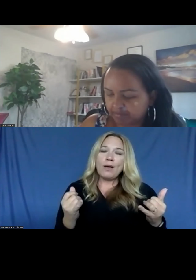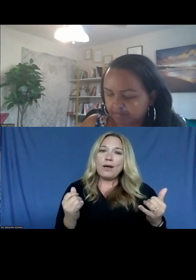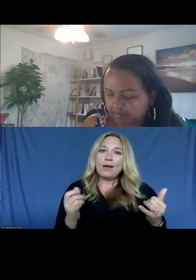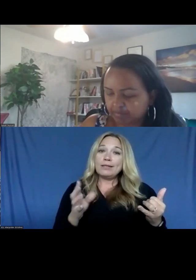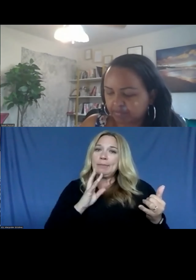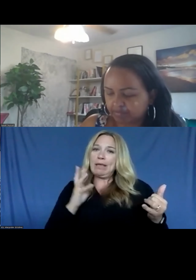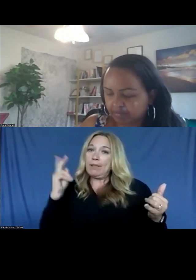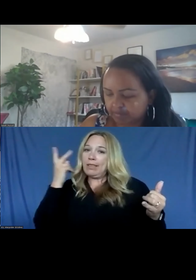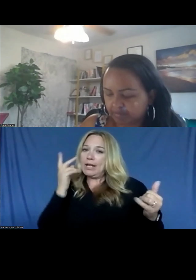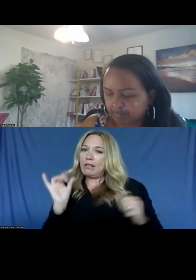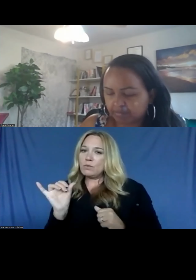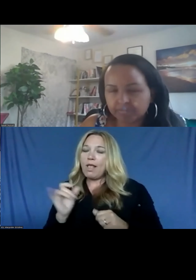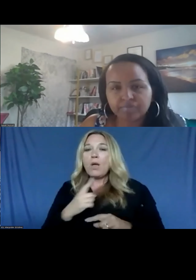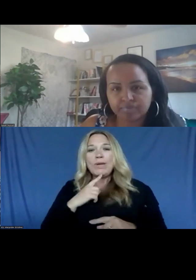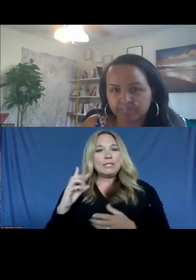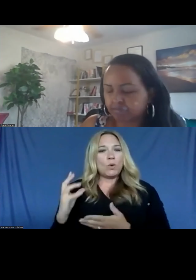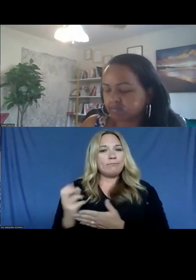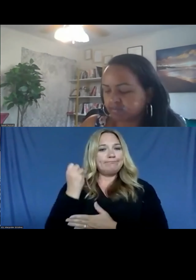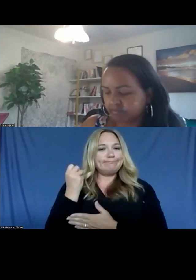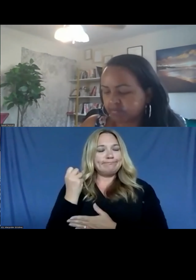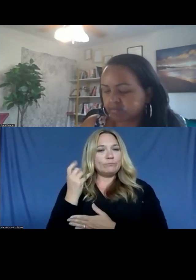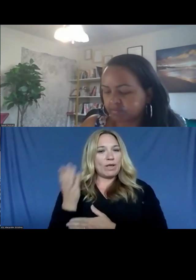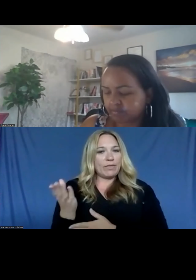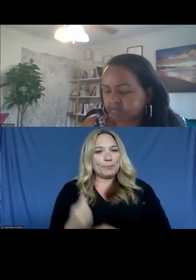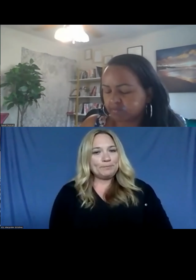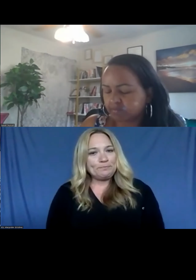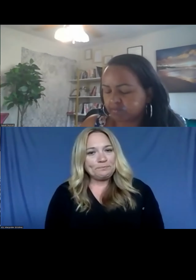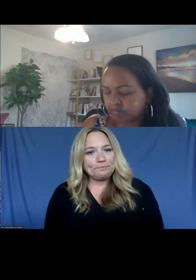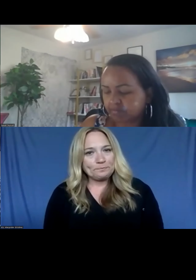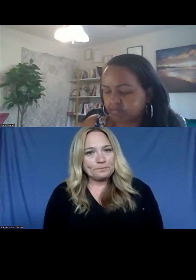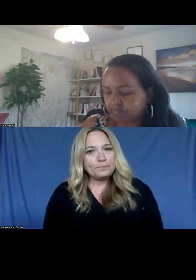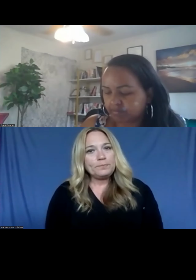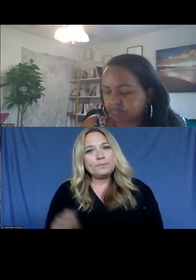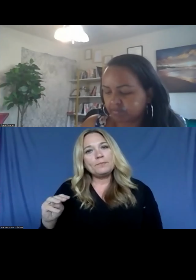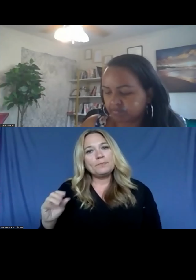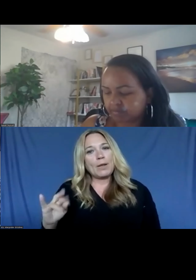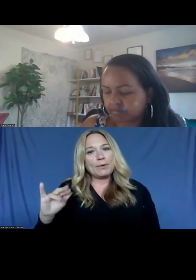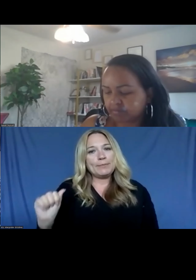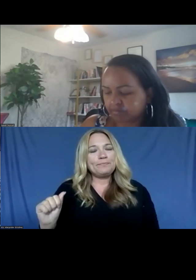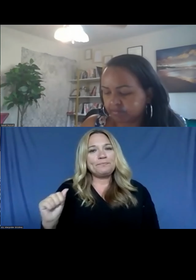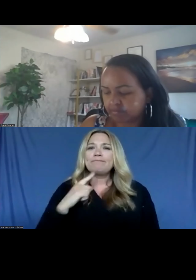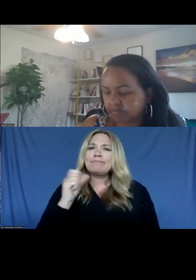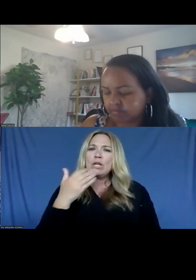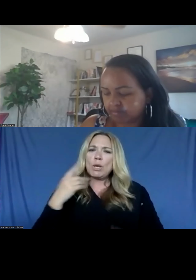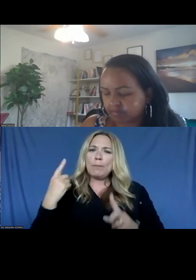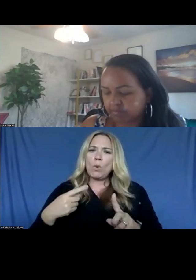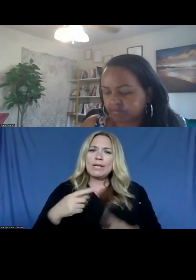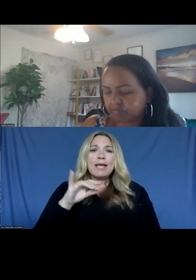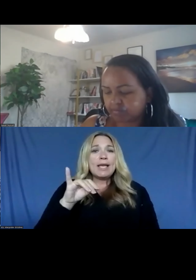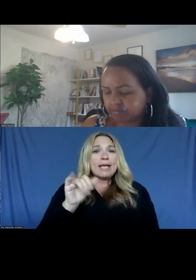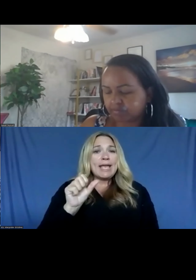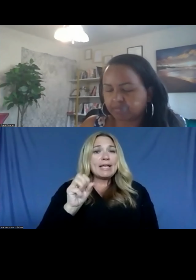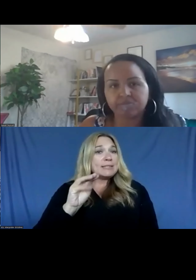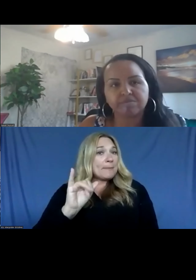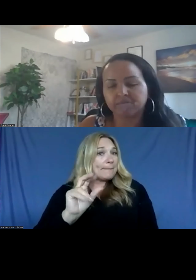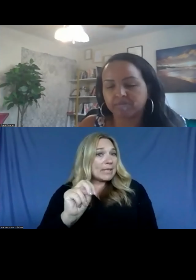as well, and I think we need to take advantage of that. Yeah, absolutely. Those are such great points. And Yasmin, do you have anything to